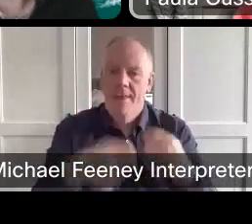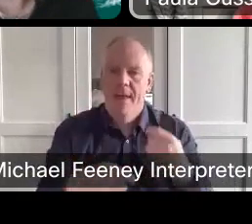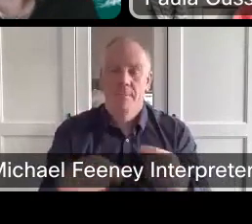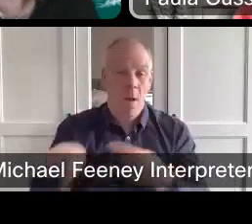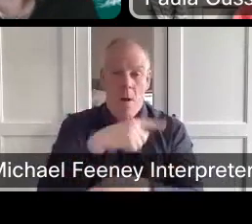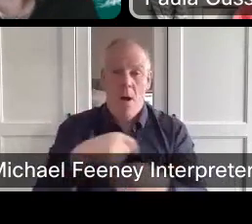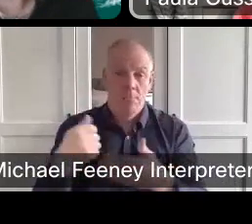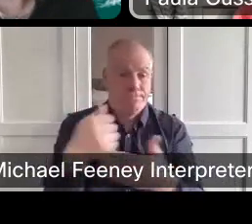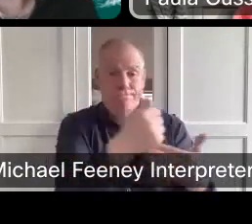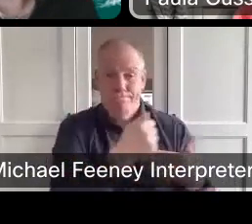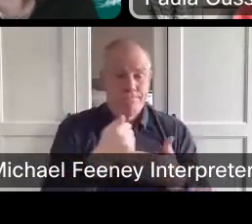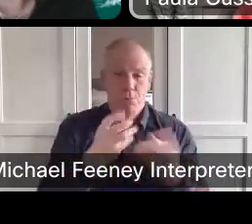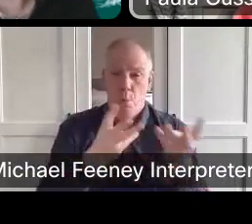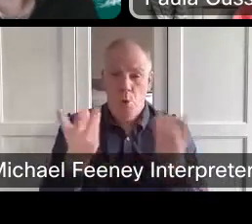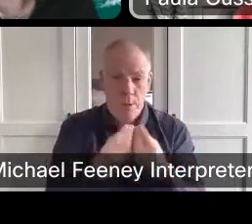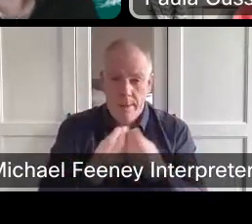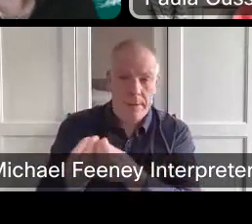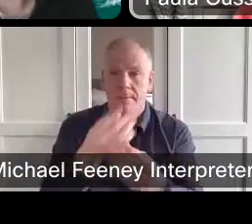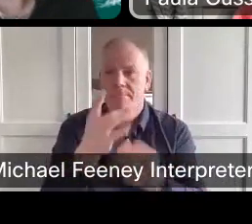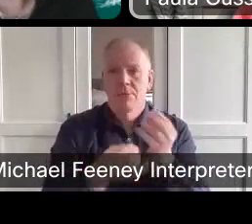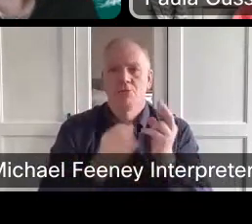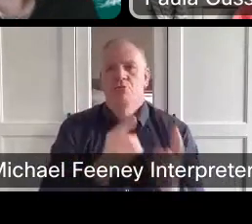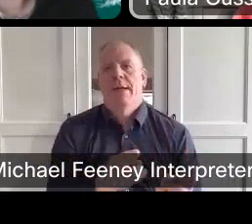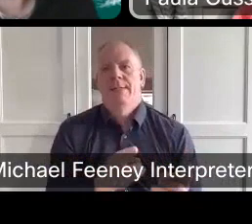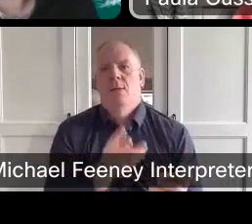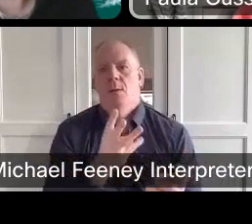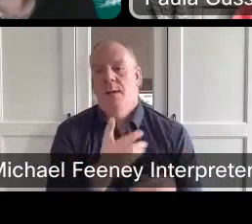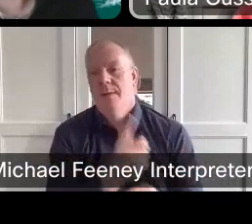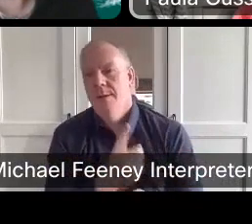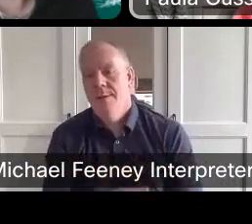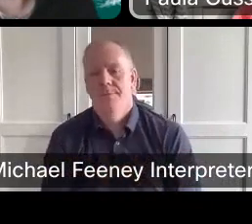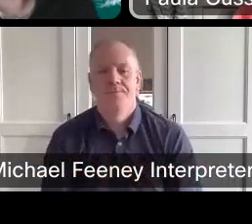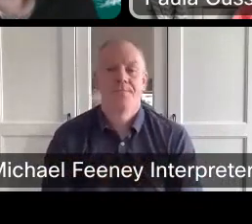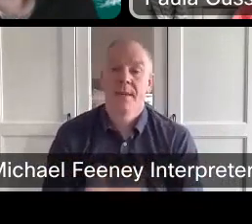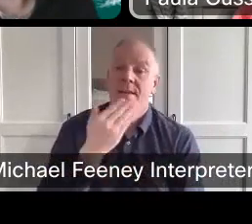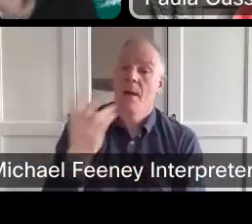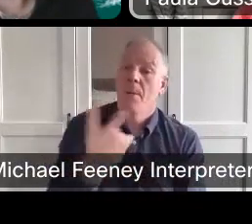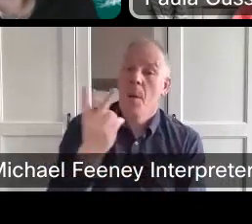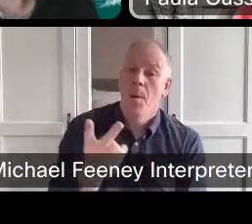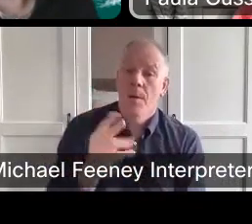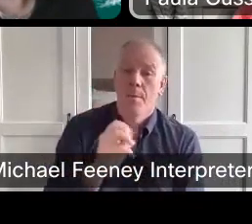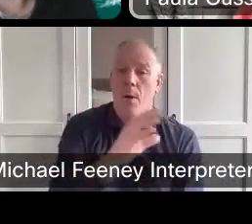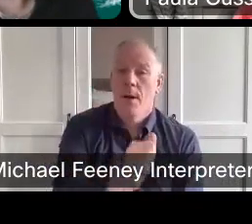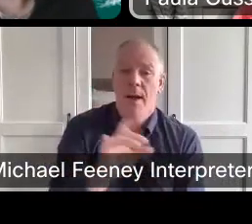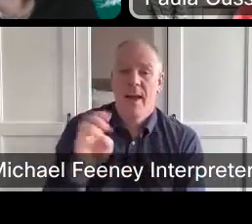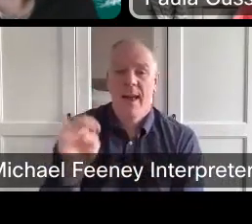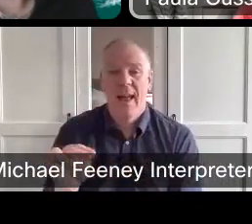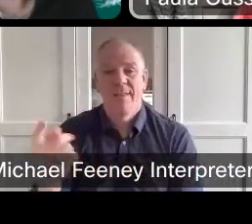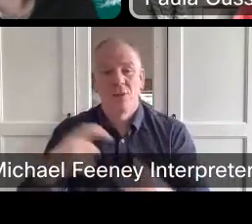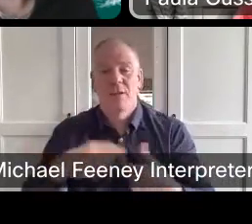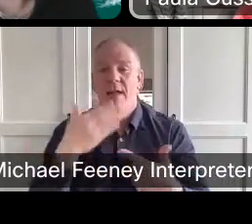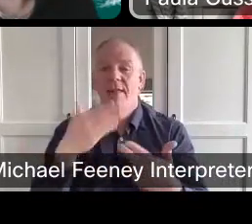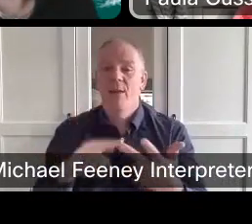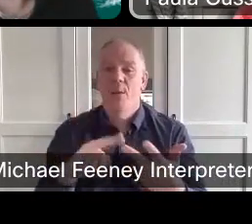we'll all be there collaborating, working together to get it right. Get it right. That's brilliant. Just thank you both, Paula and Helen, for joining us, and thanks